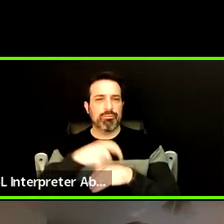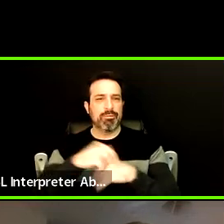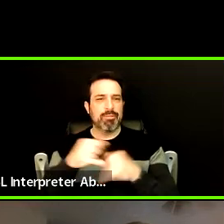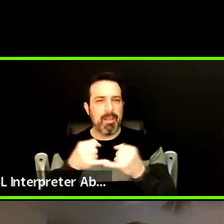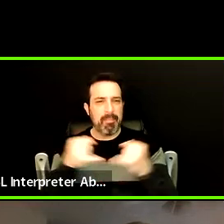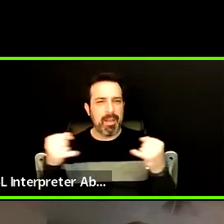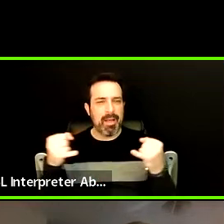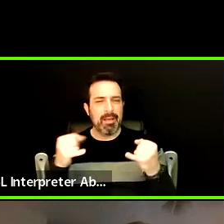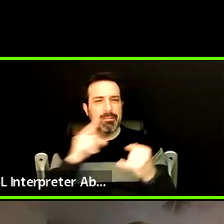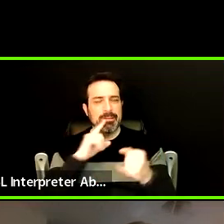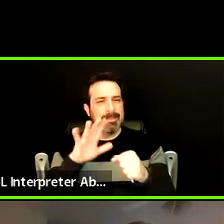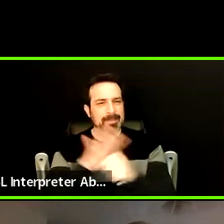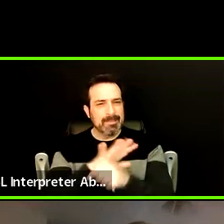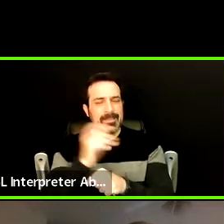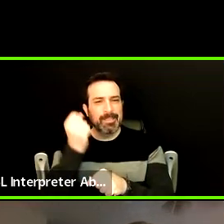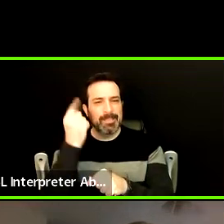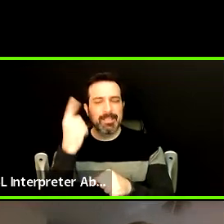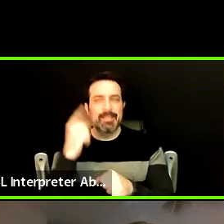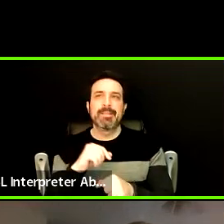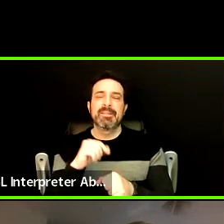really understanding that